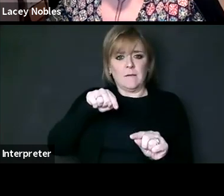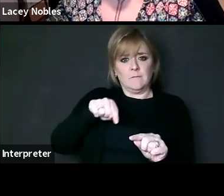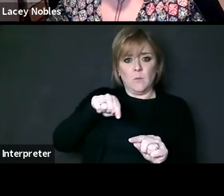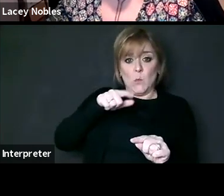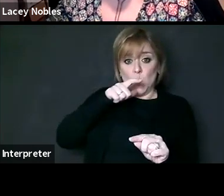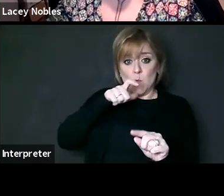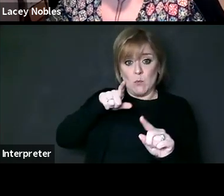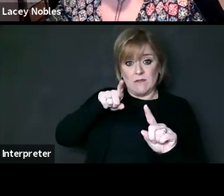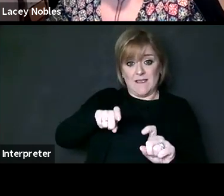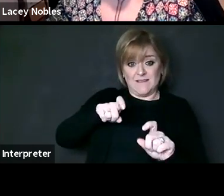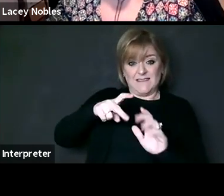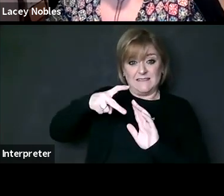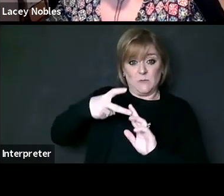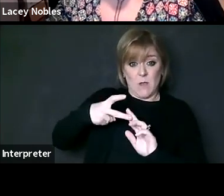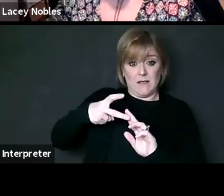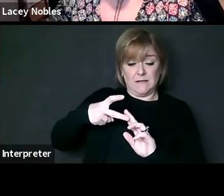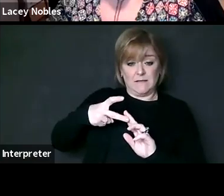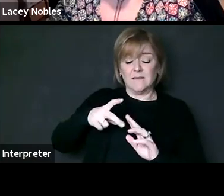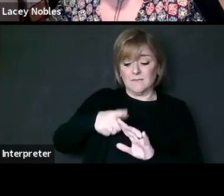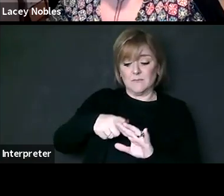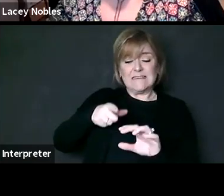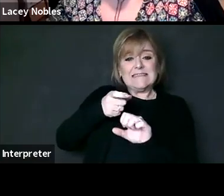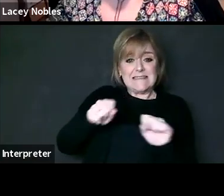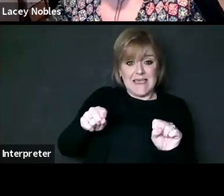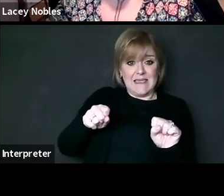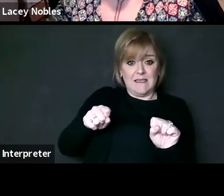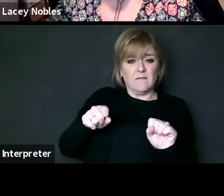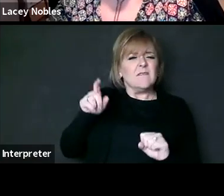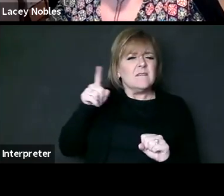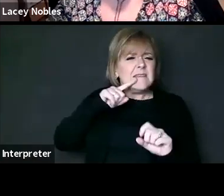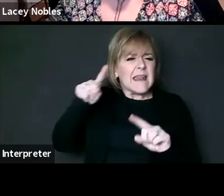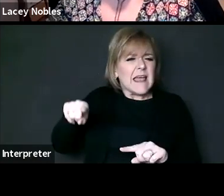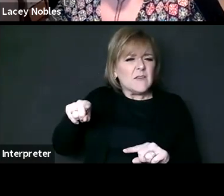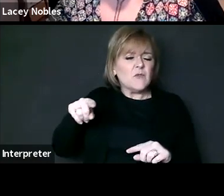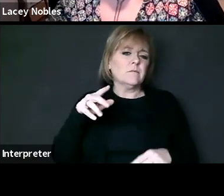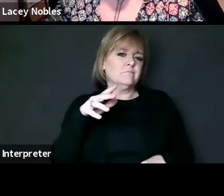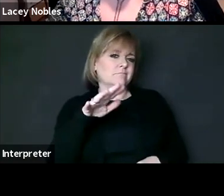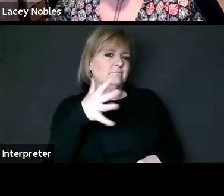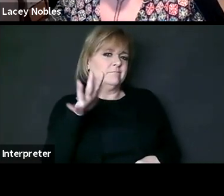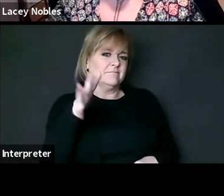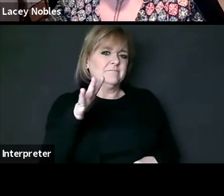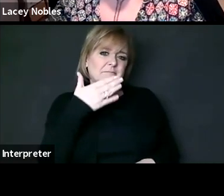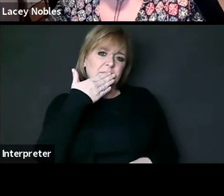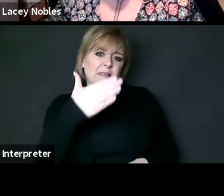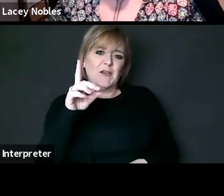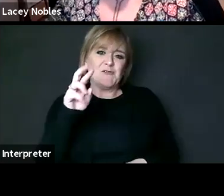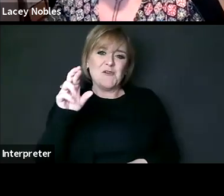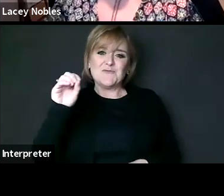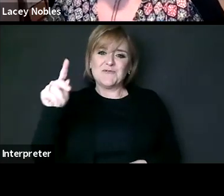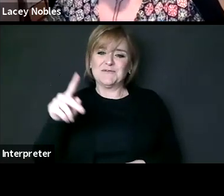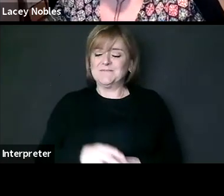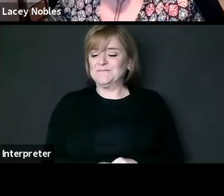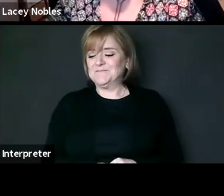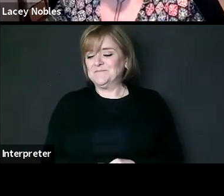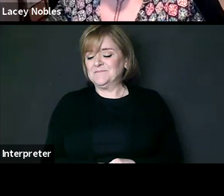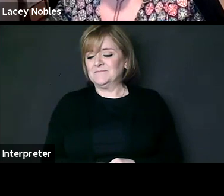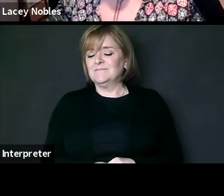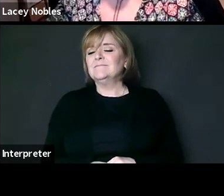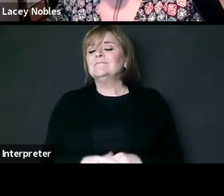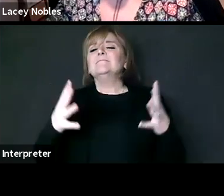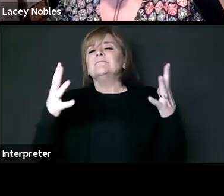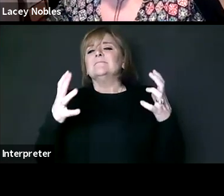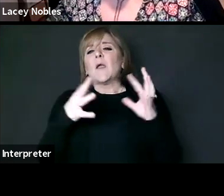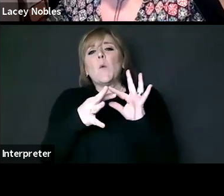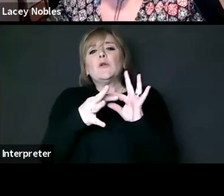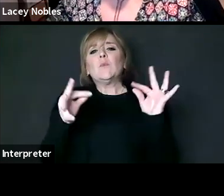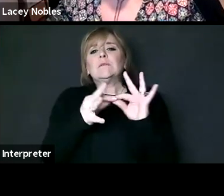environment. Did I answer your question, Olga? Yeah, more or less. Thank you, Dr. Cook. Okay. I just want to say a